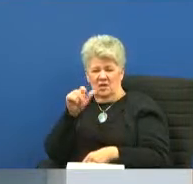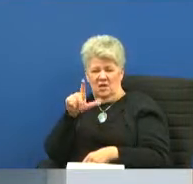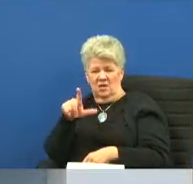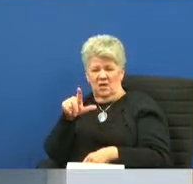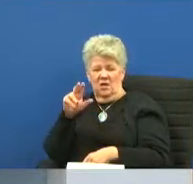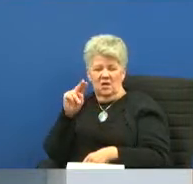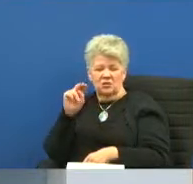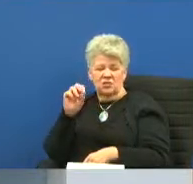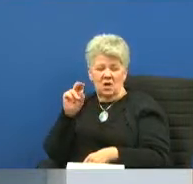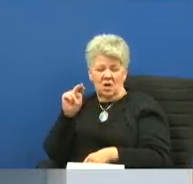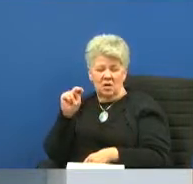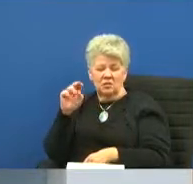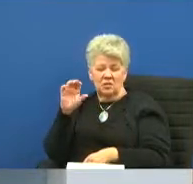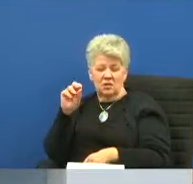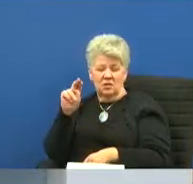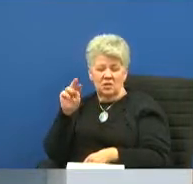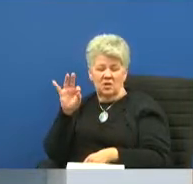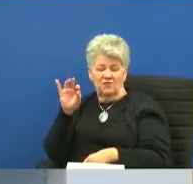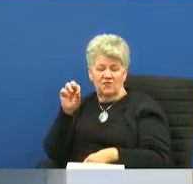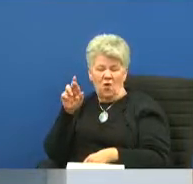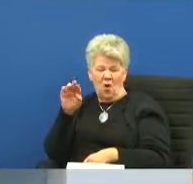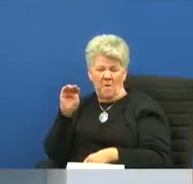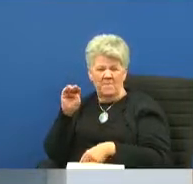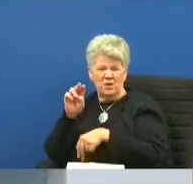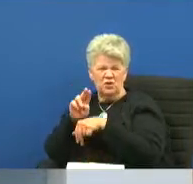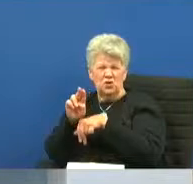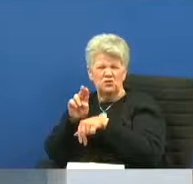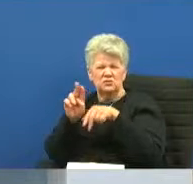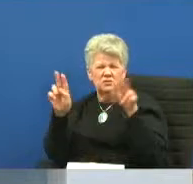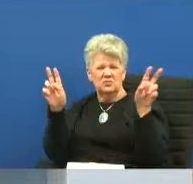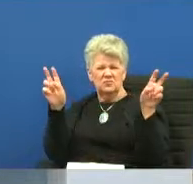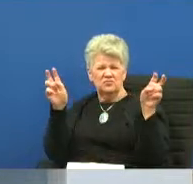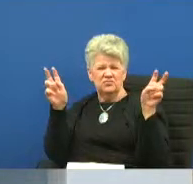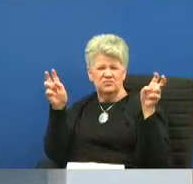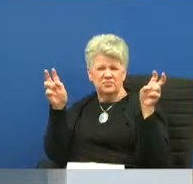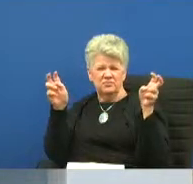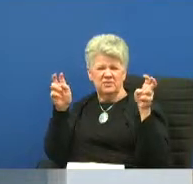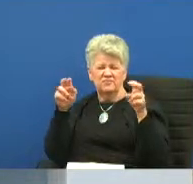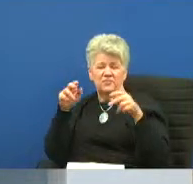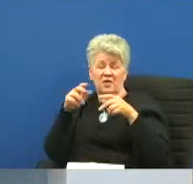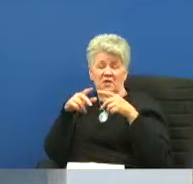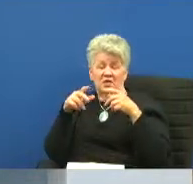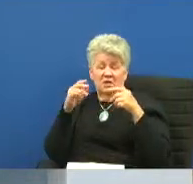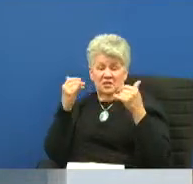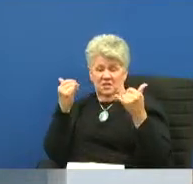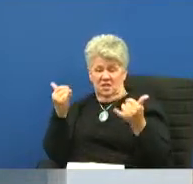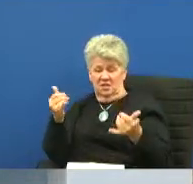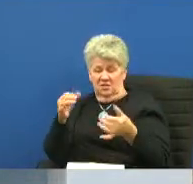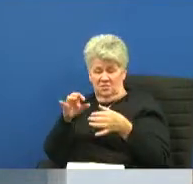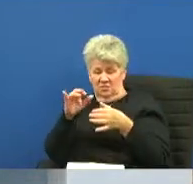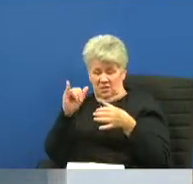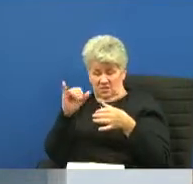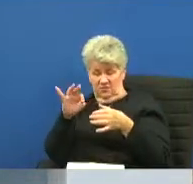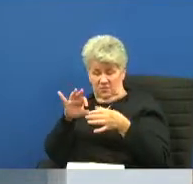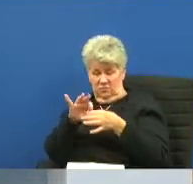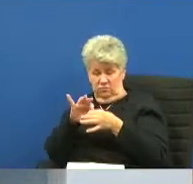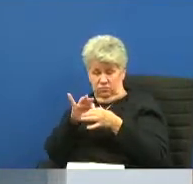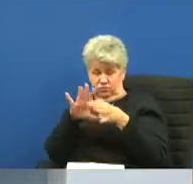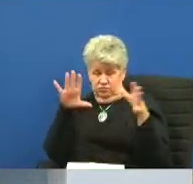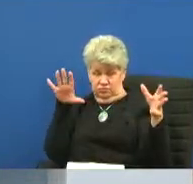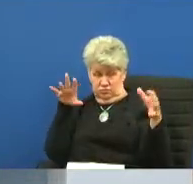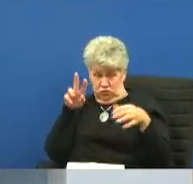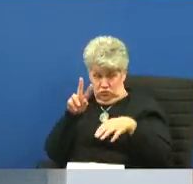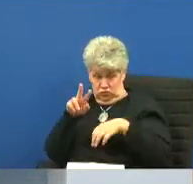the existing zoning, not the proper zoning, but allowed to continue. If it's discontinued for a period of 2